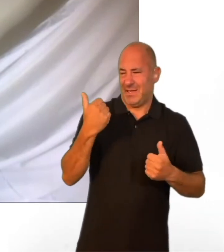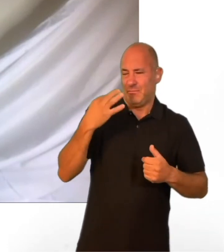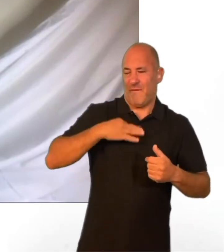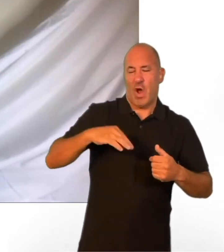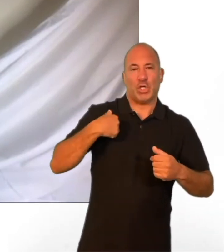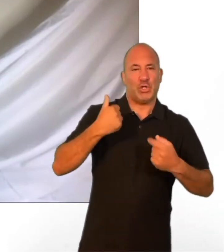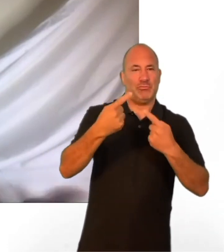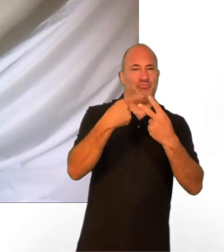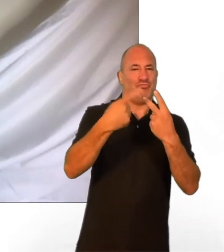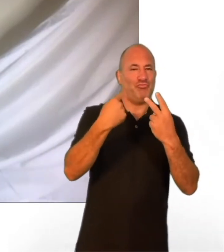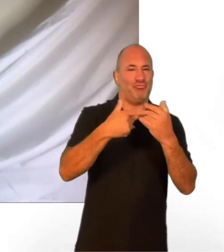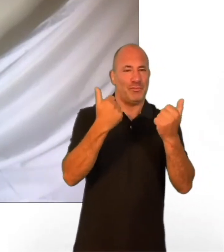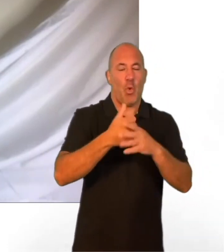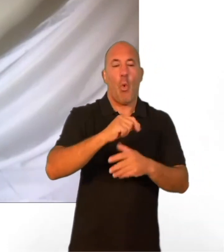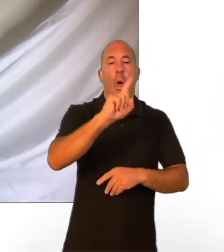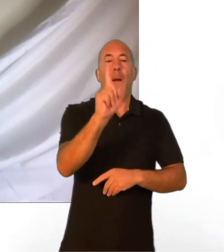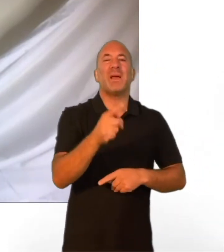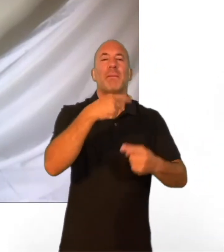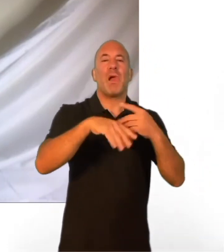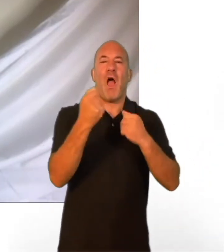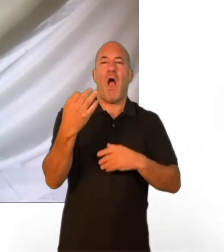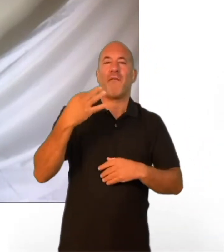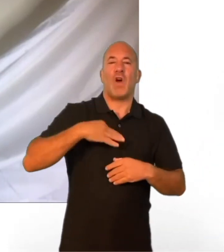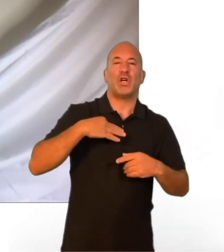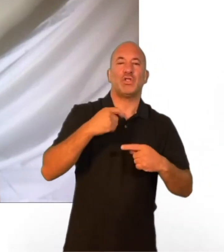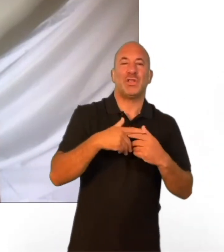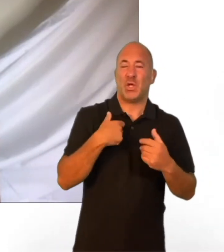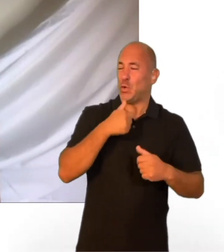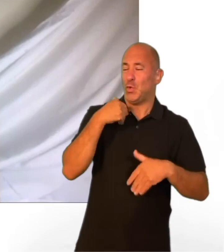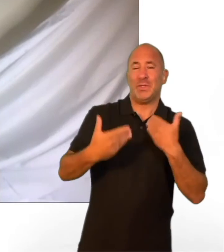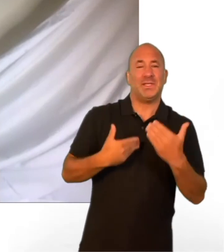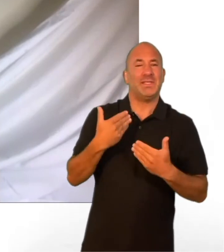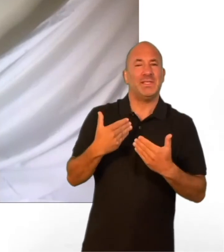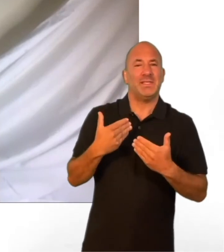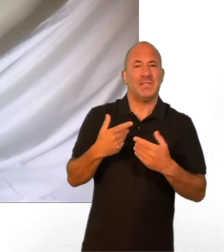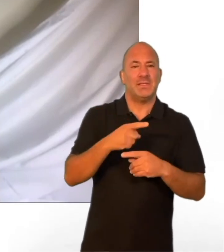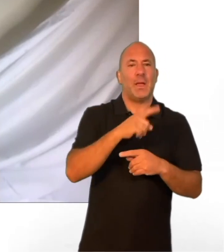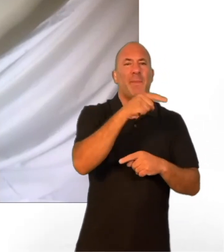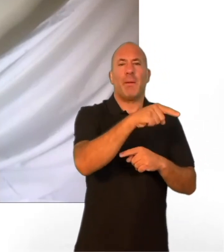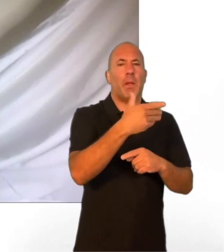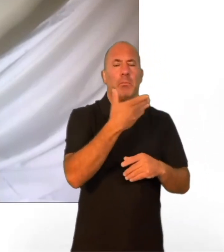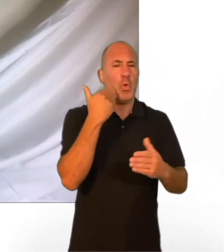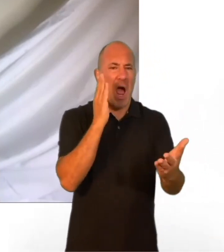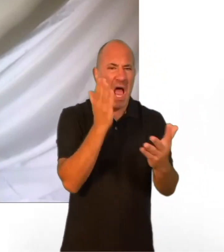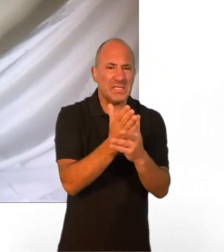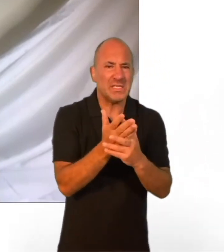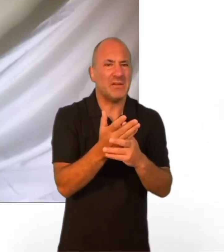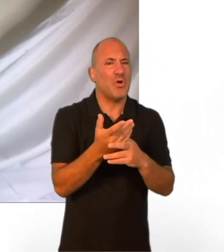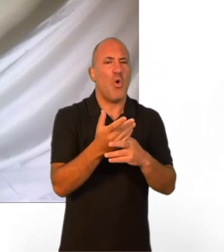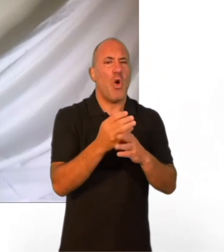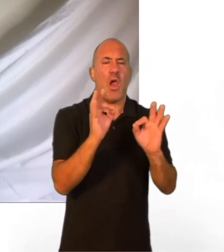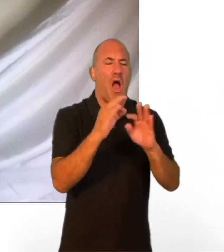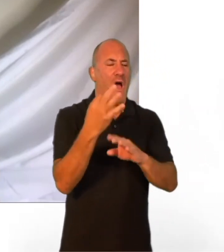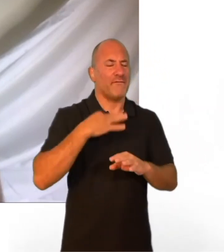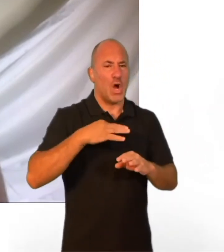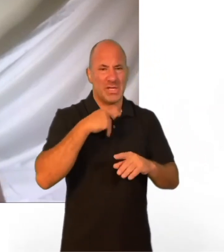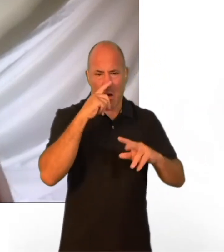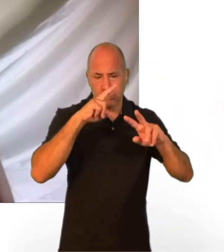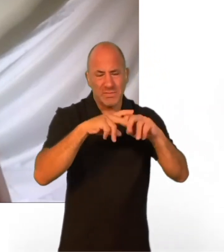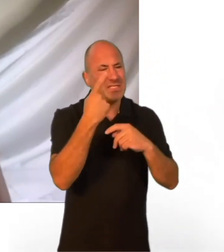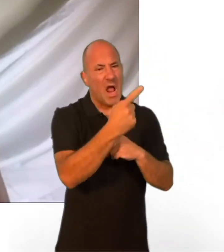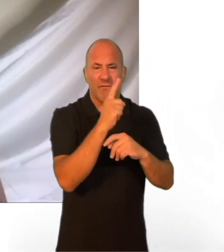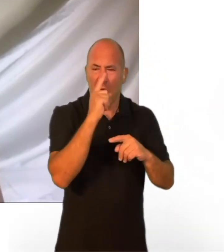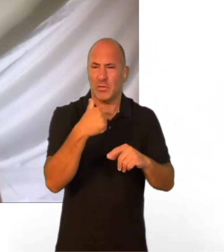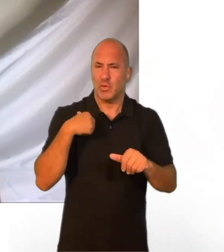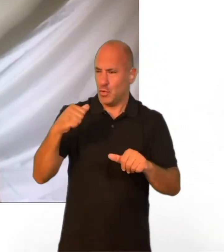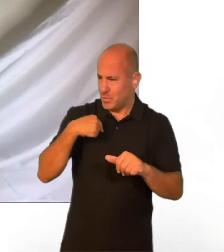with privileges, or people with privileges, to use them than for people who don't have access and don't have this privilege to find the